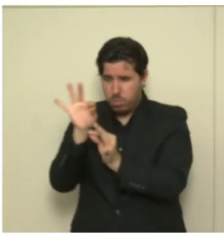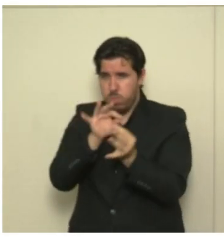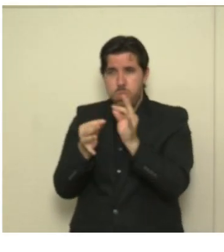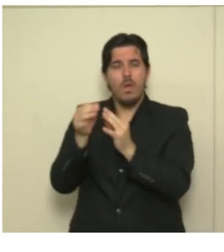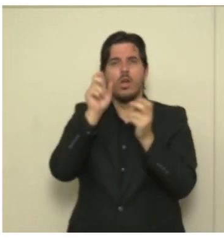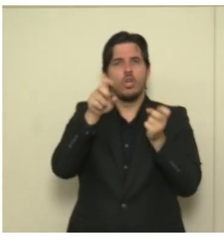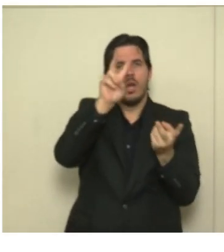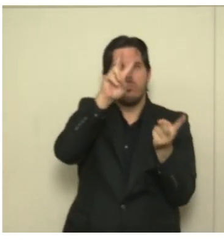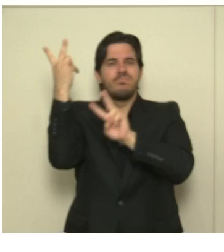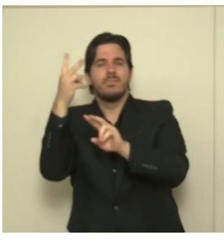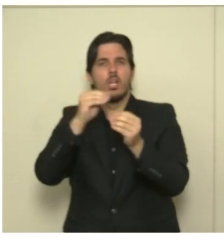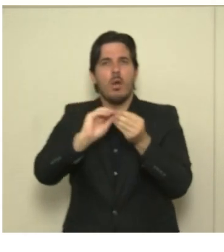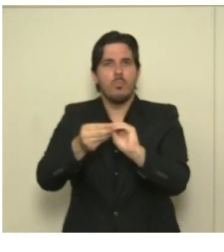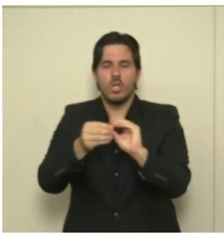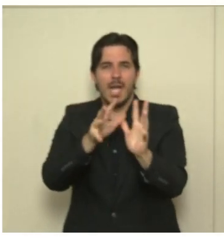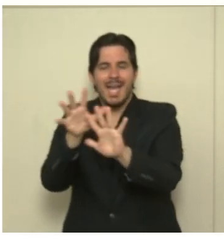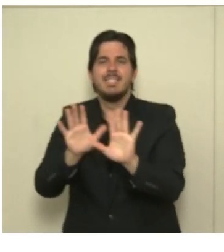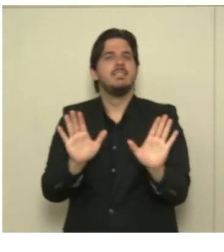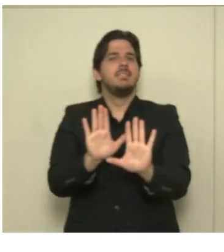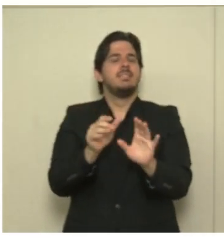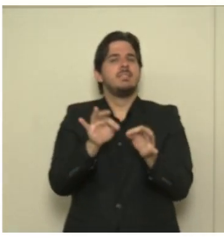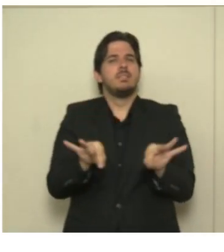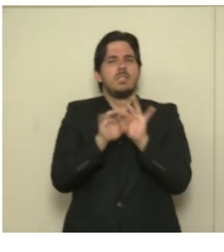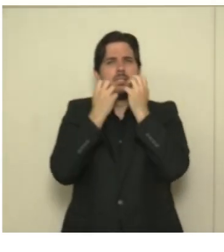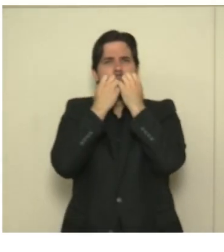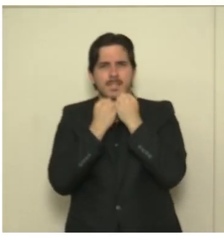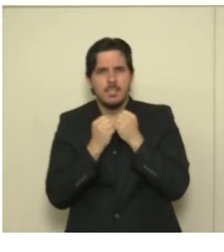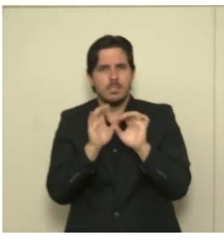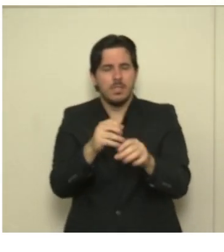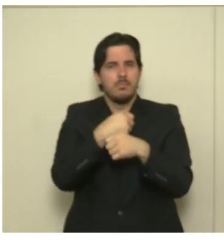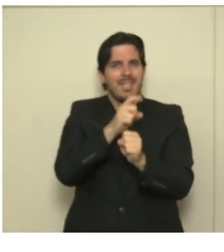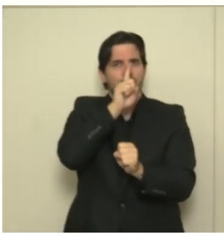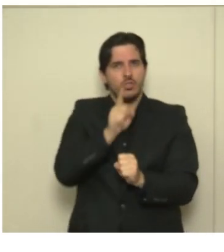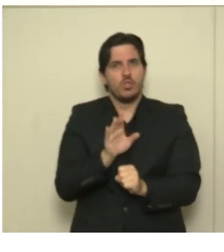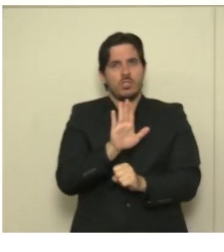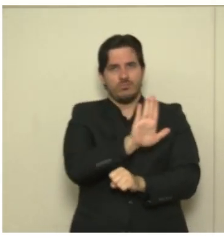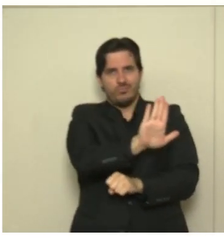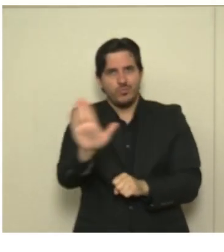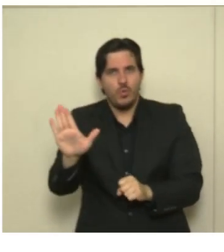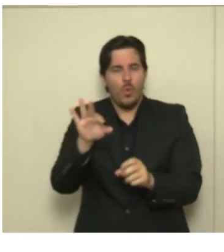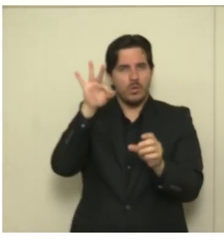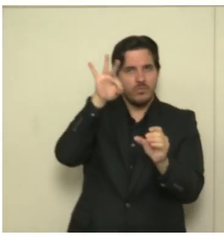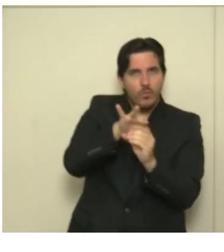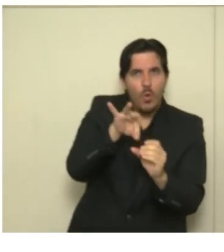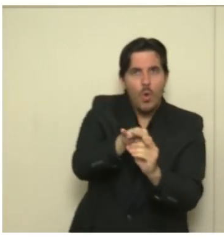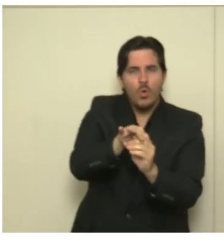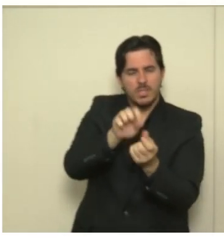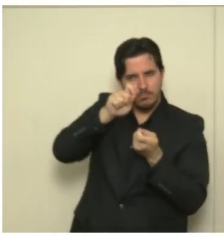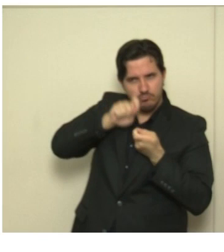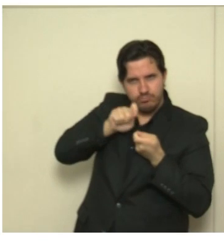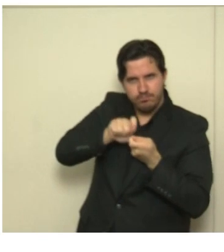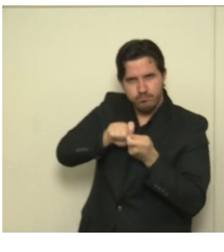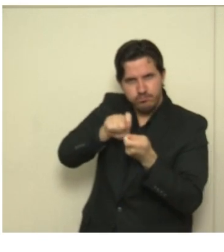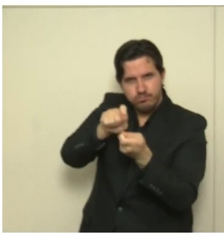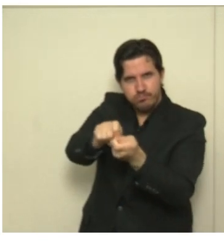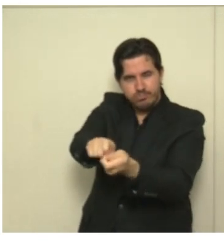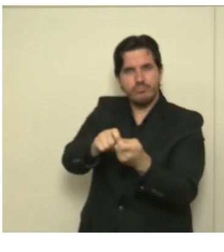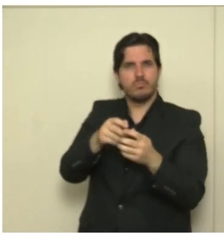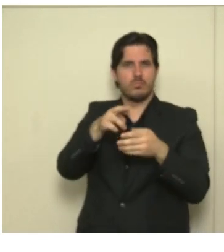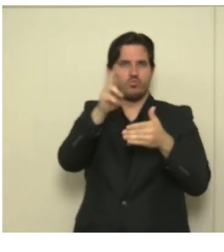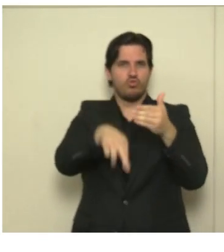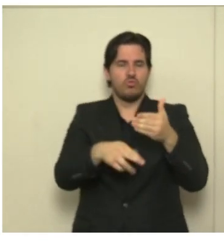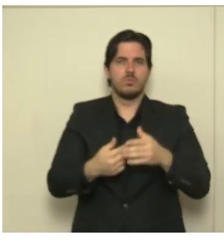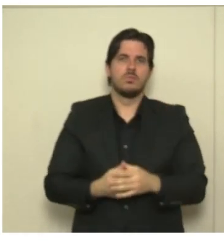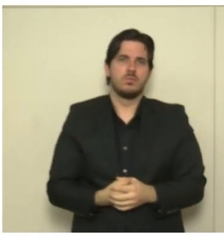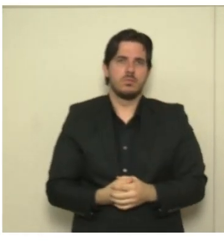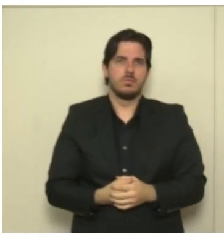that I and every county clerk in the state want to do is to give the voters of this state accurate election results. So